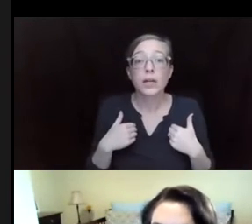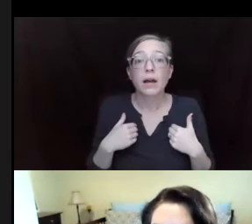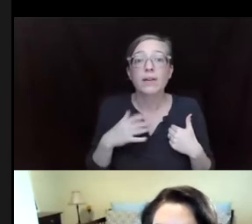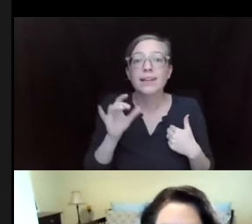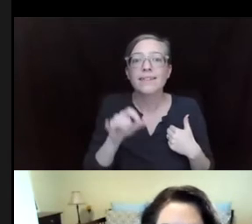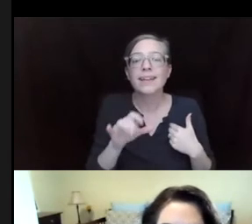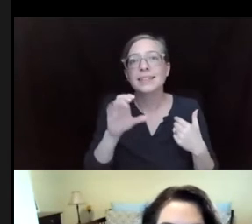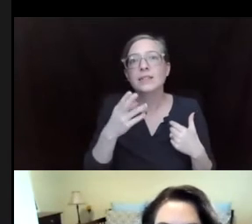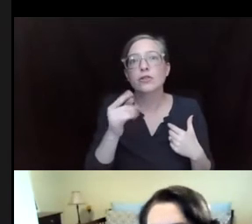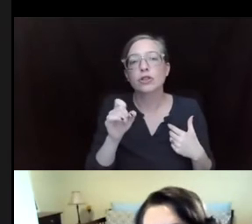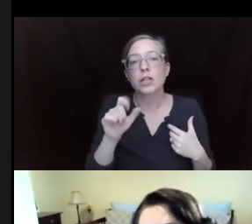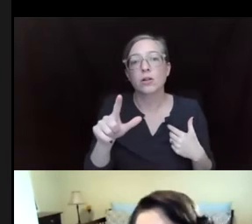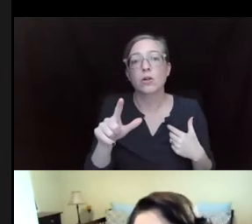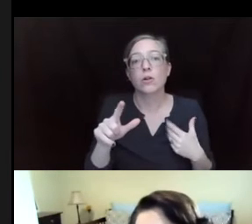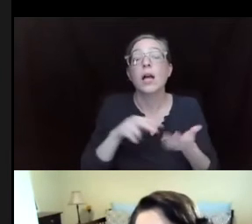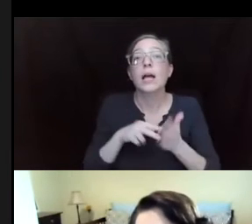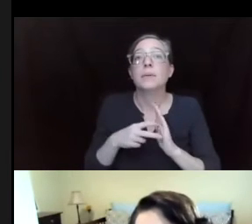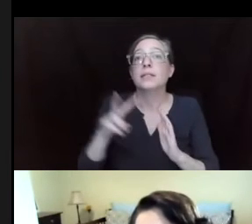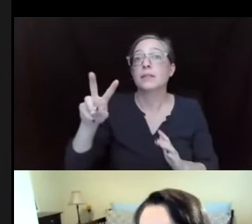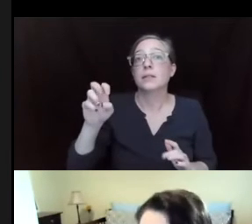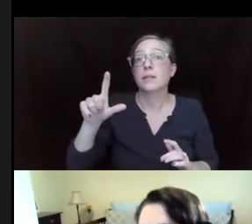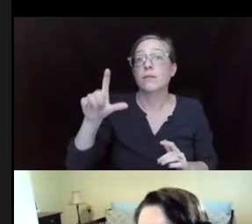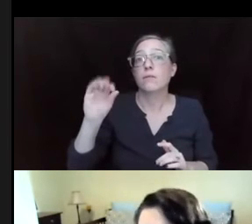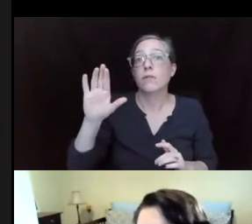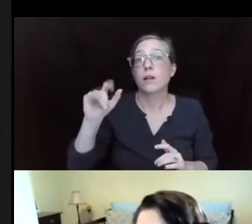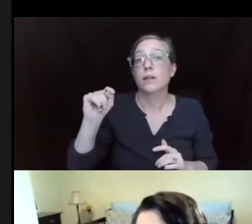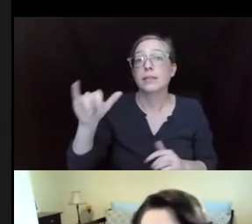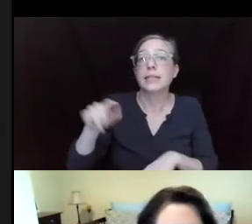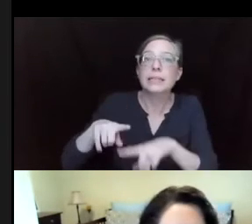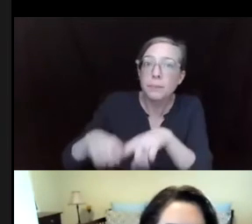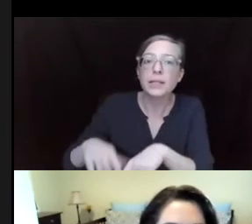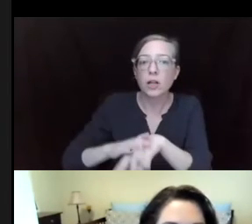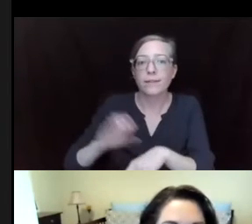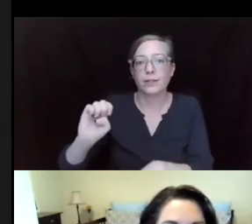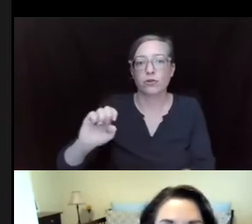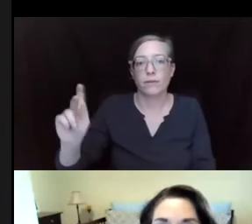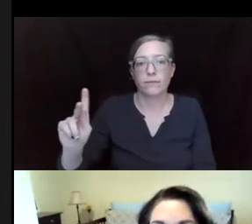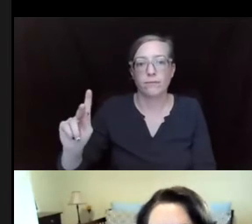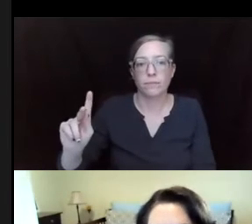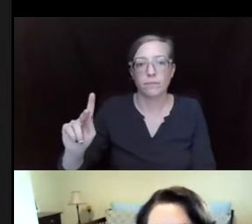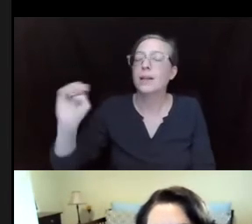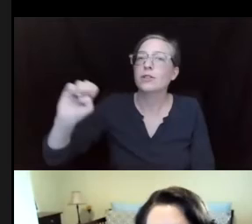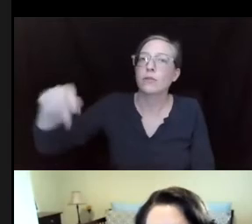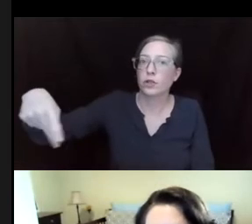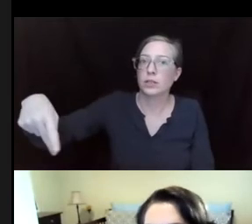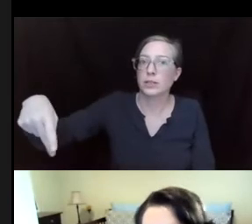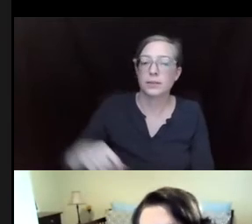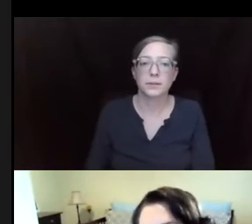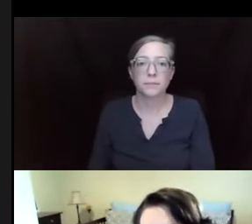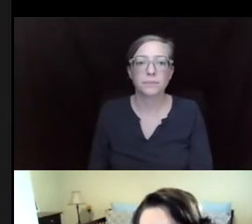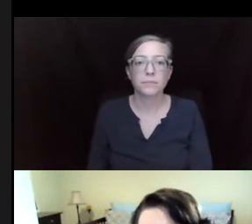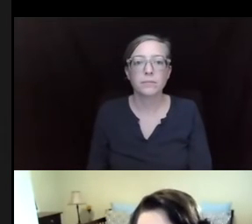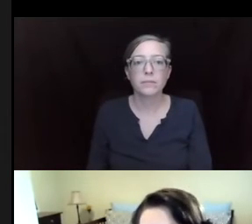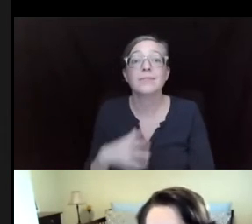particle will depend on the linear electrophoresis because the particles have charge. Electrophoresis of the second kind